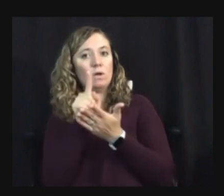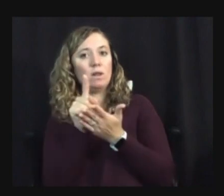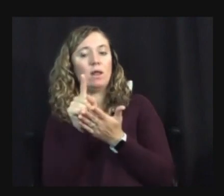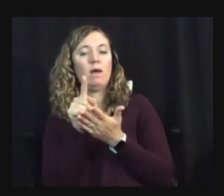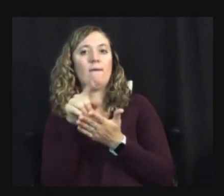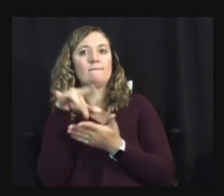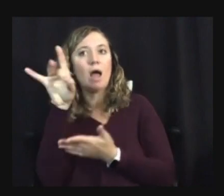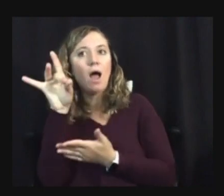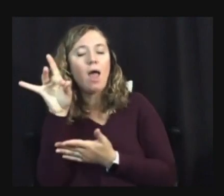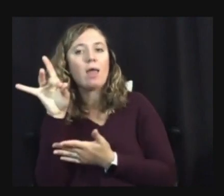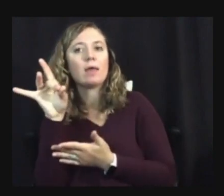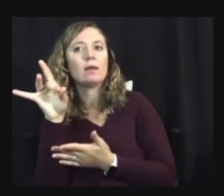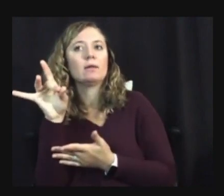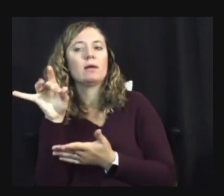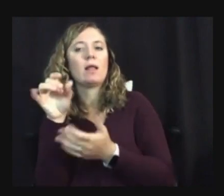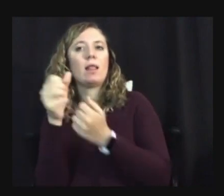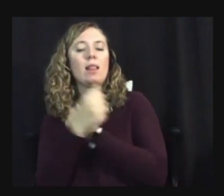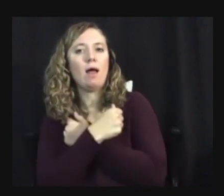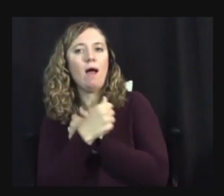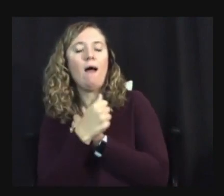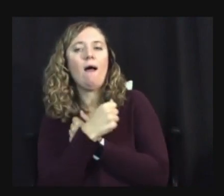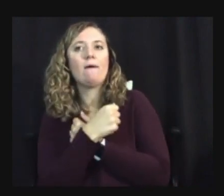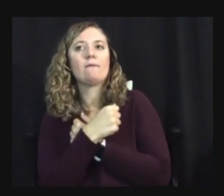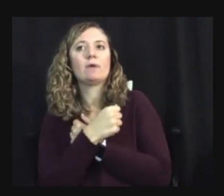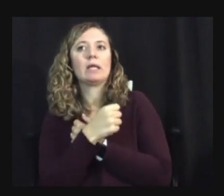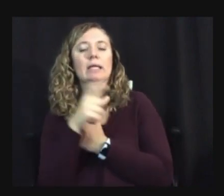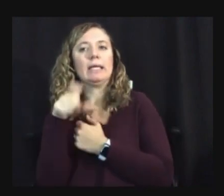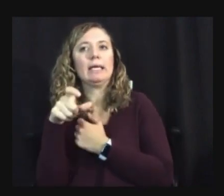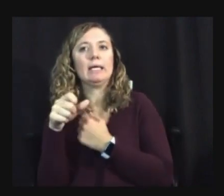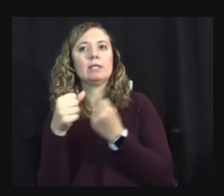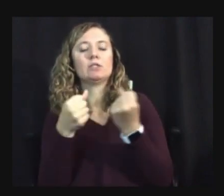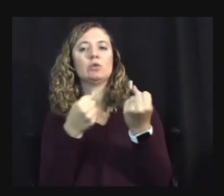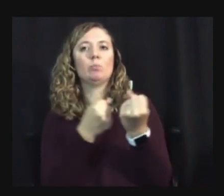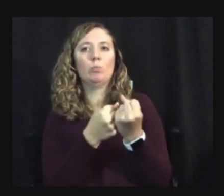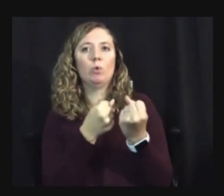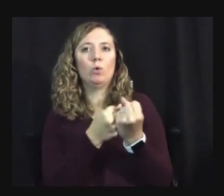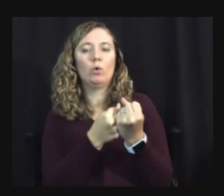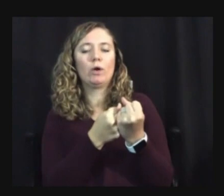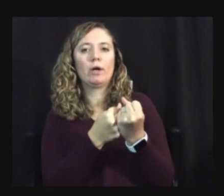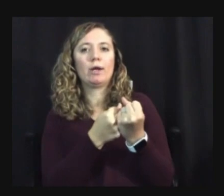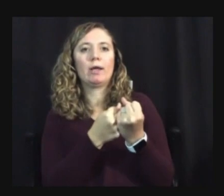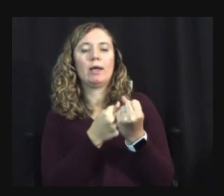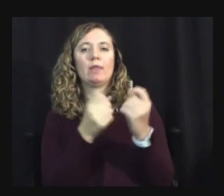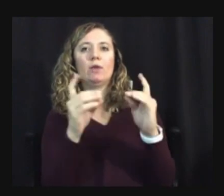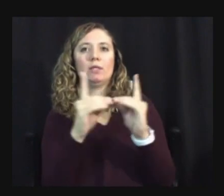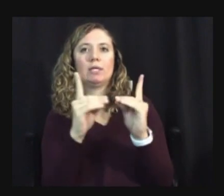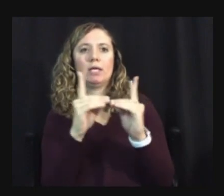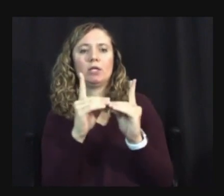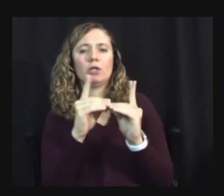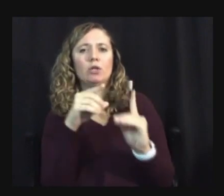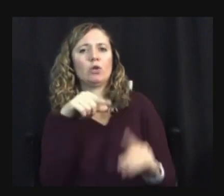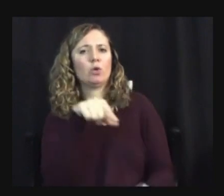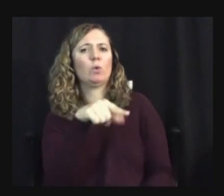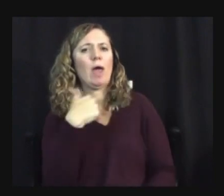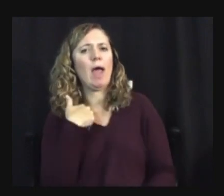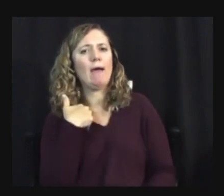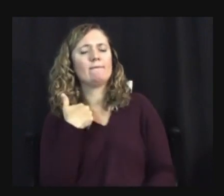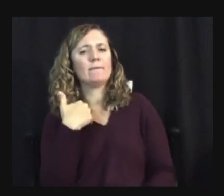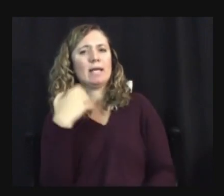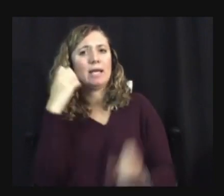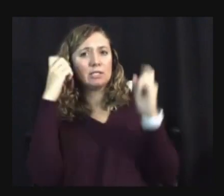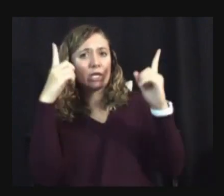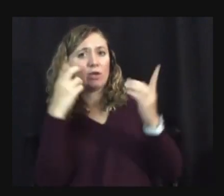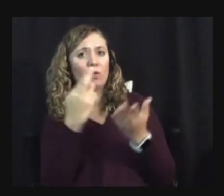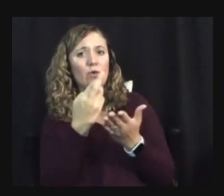of support, not independent living, but also have been dating, do you have education resources for